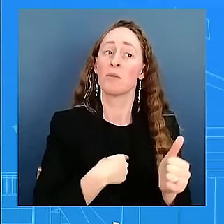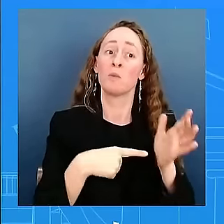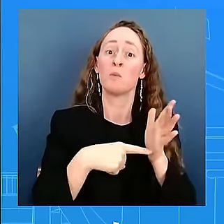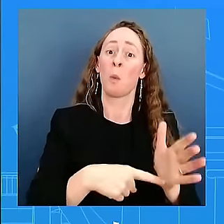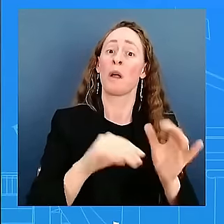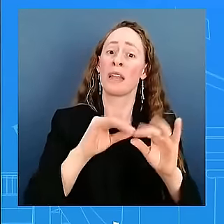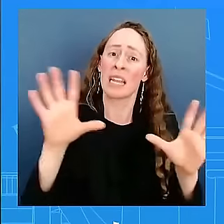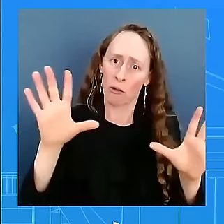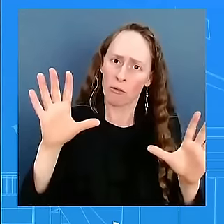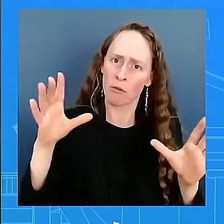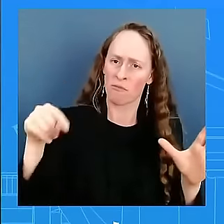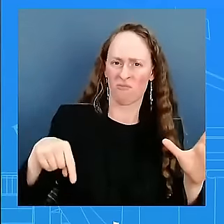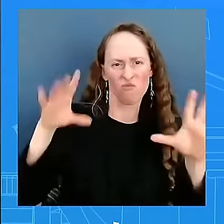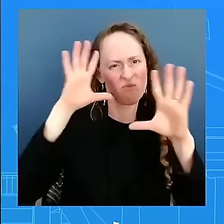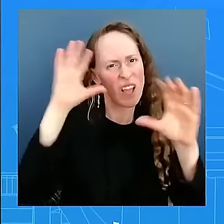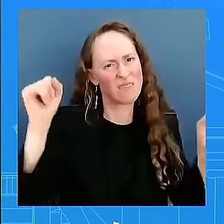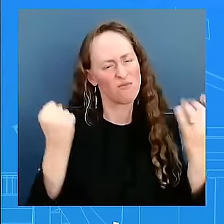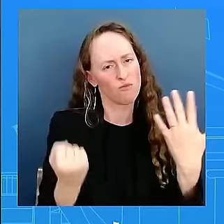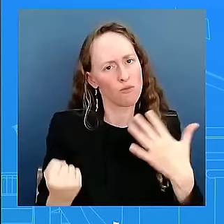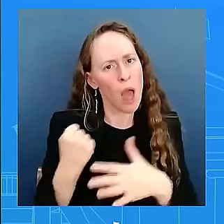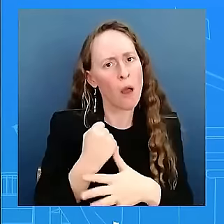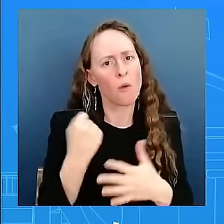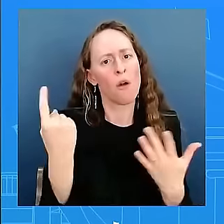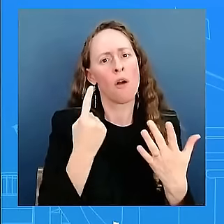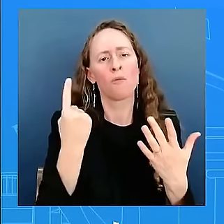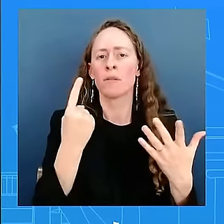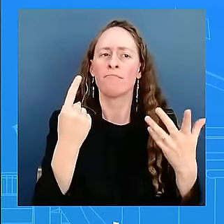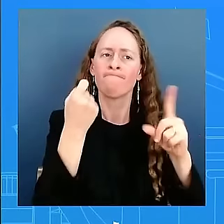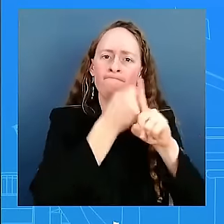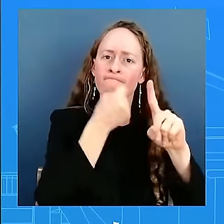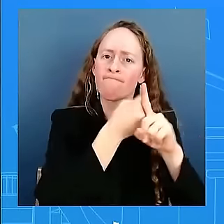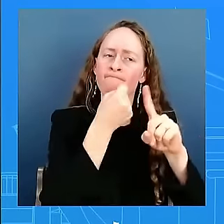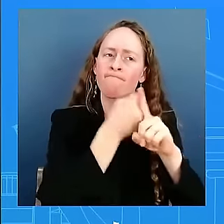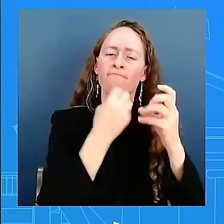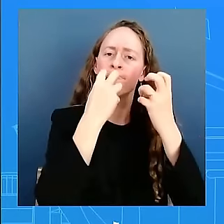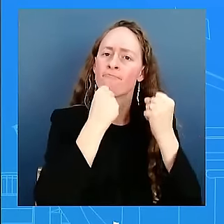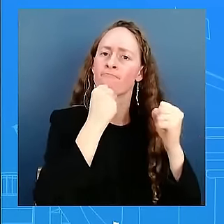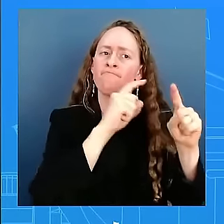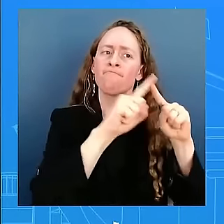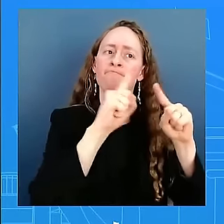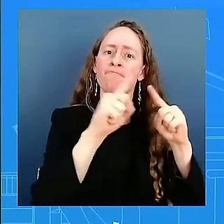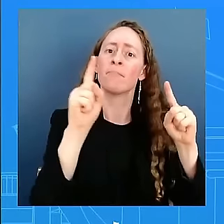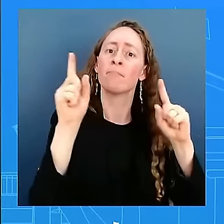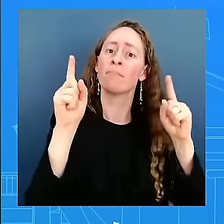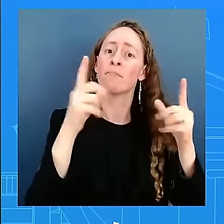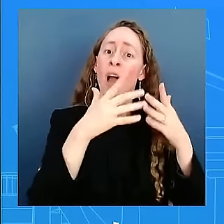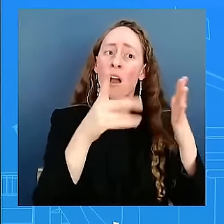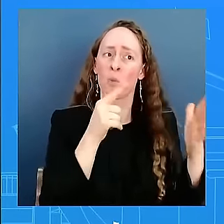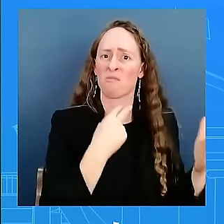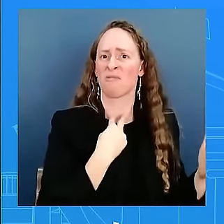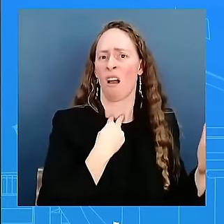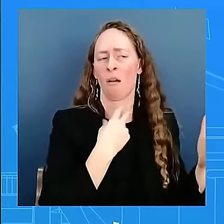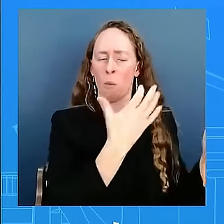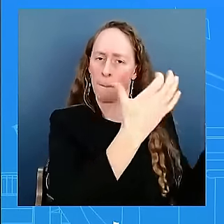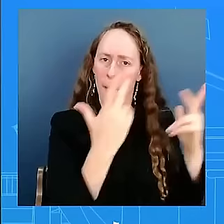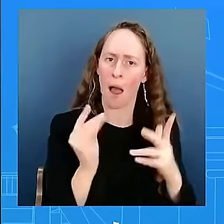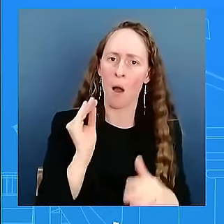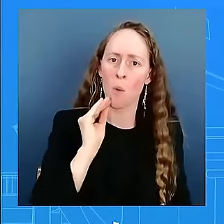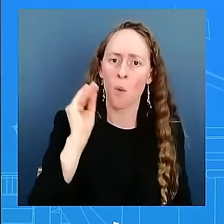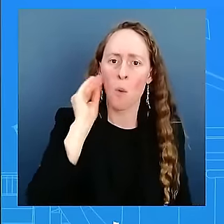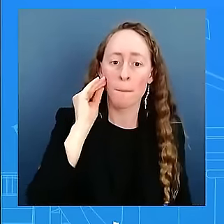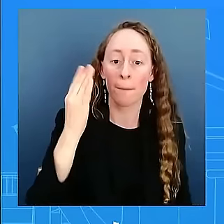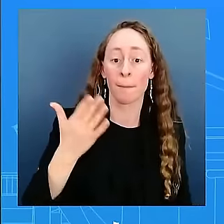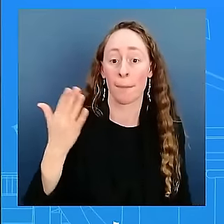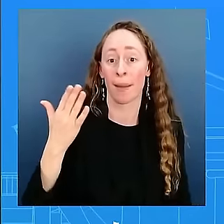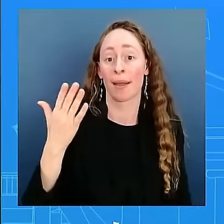takes to protect and secure the release of innocent Americans, that benefit outweighs the risk, and that's how